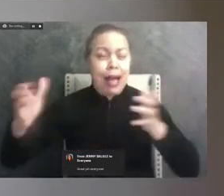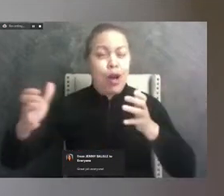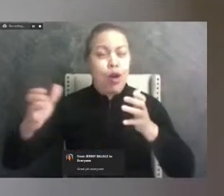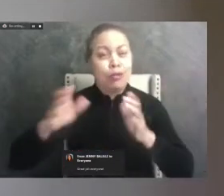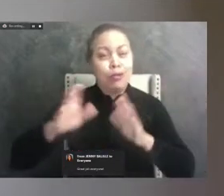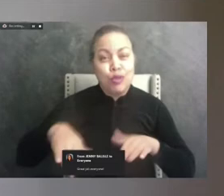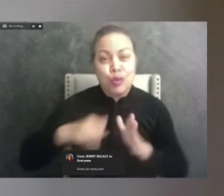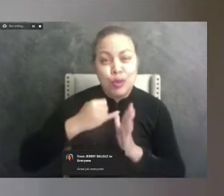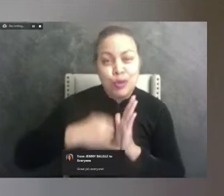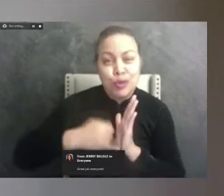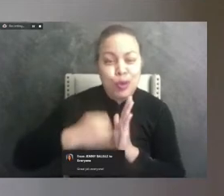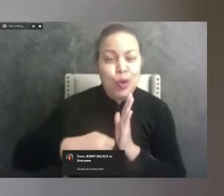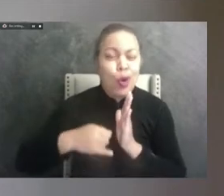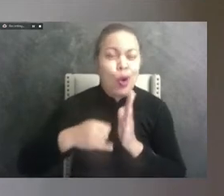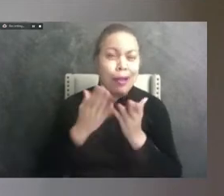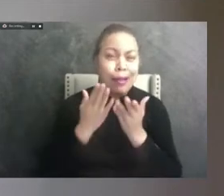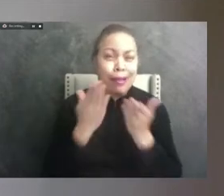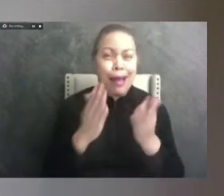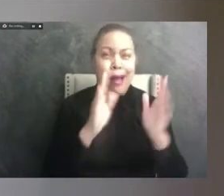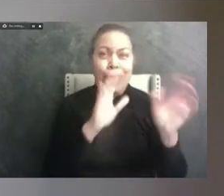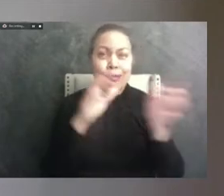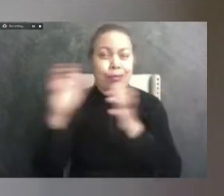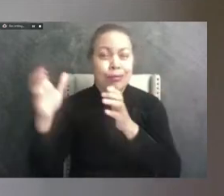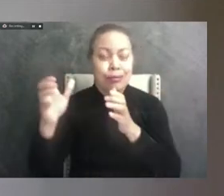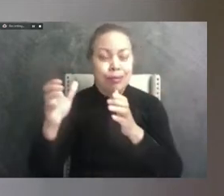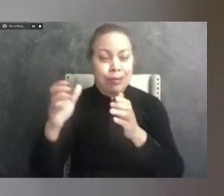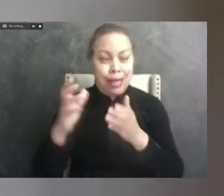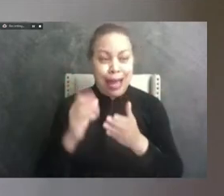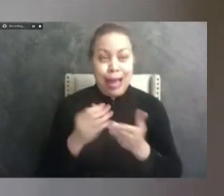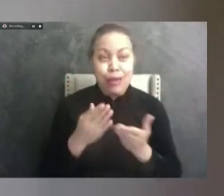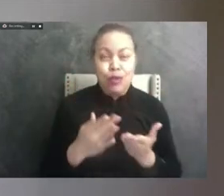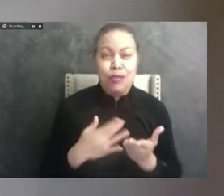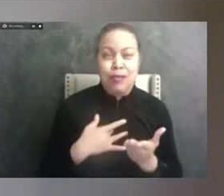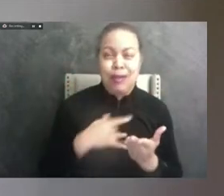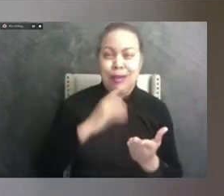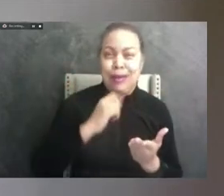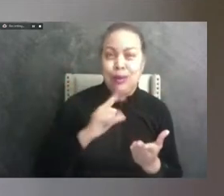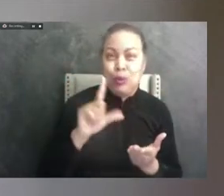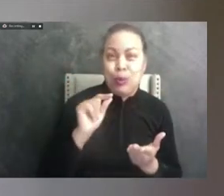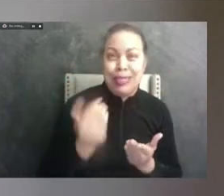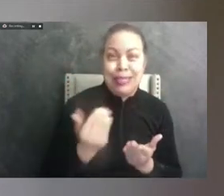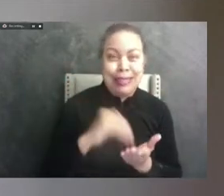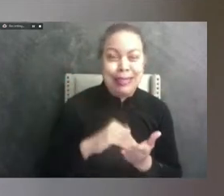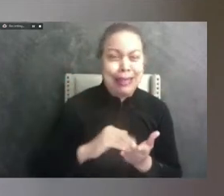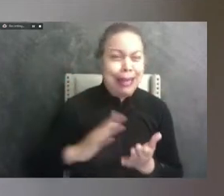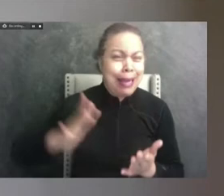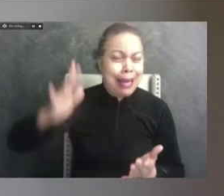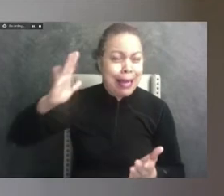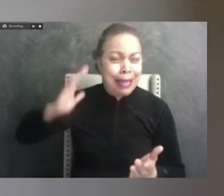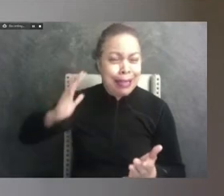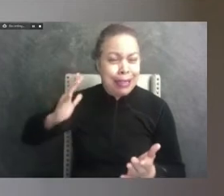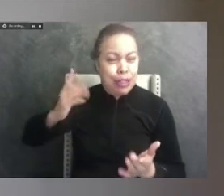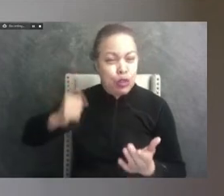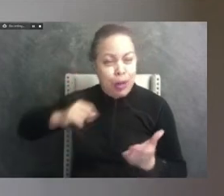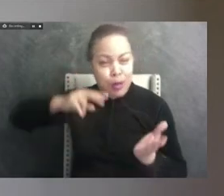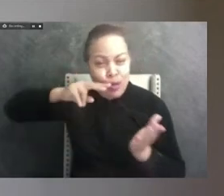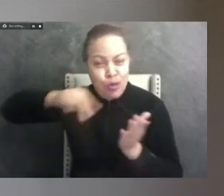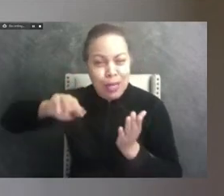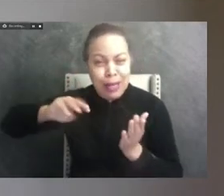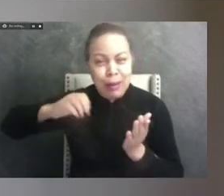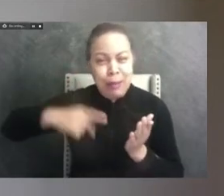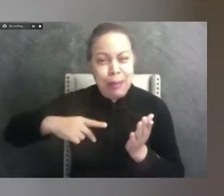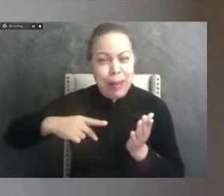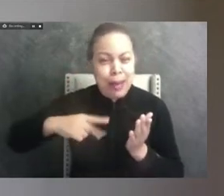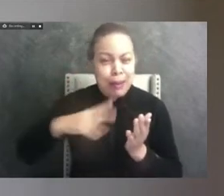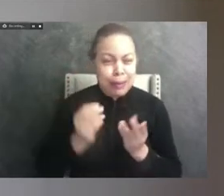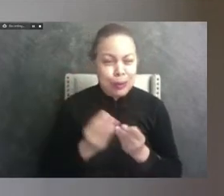in the sky. You are 20 again, trying to read a map dissolving in your